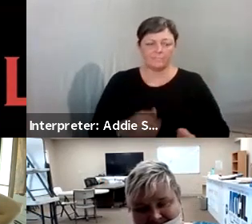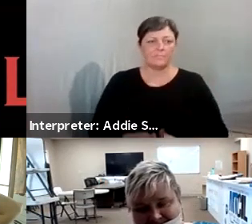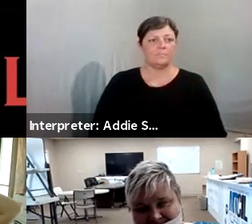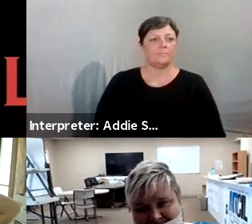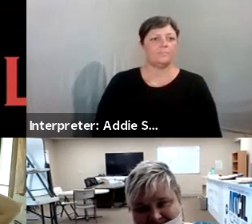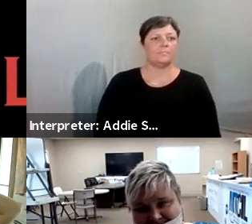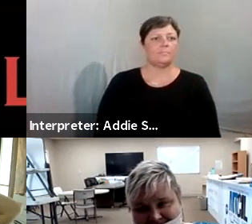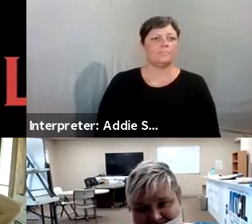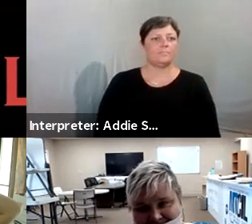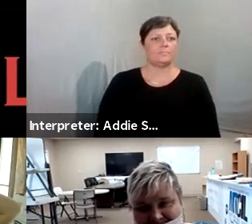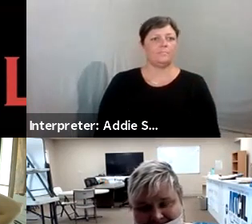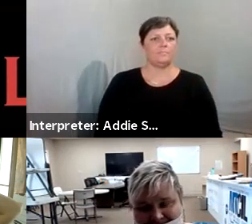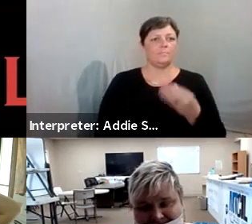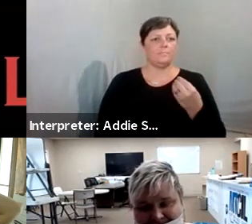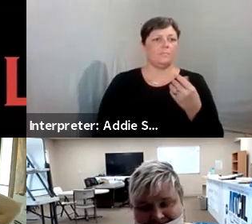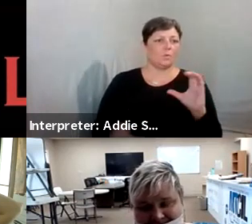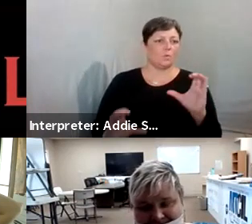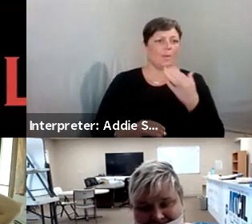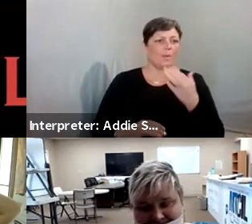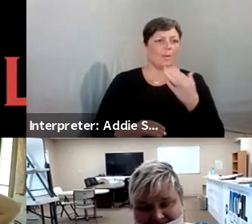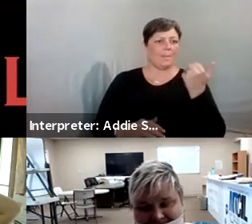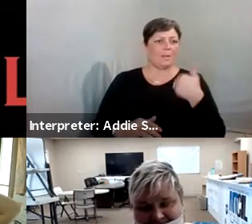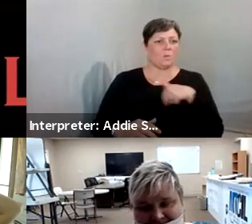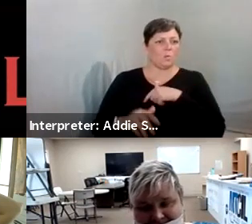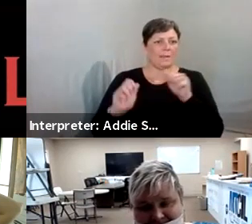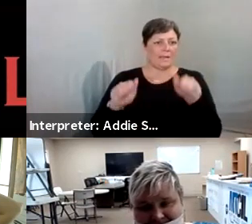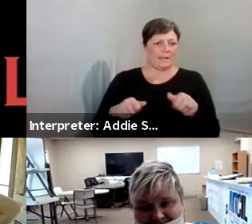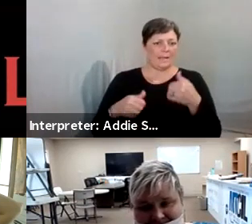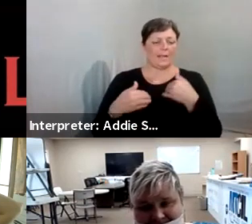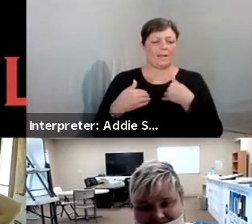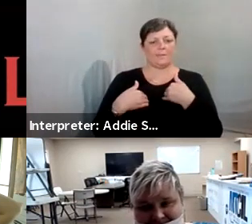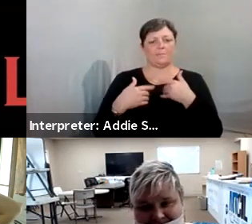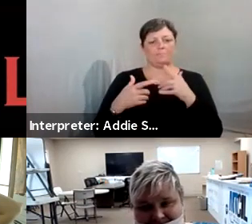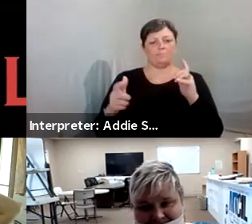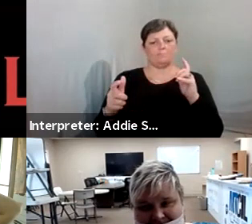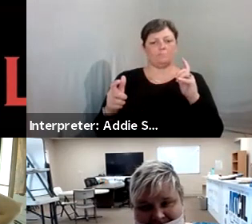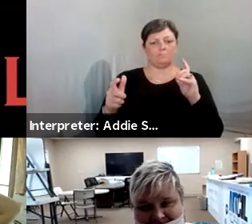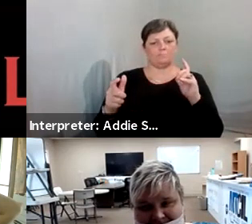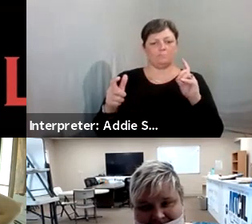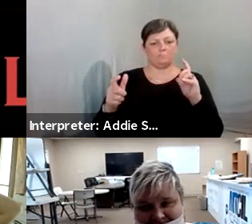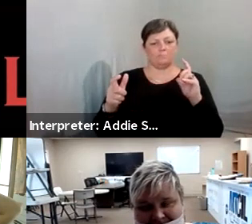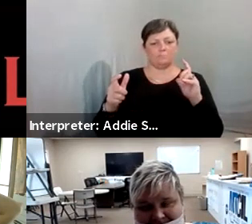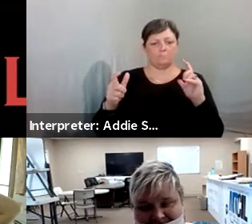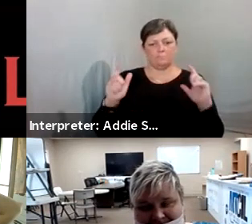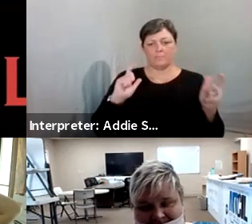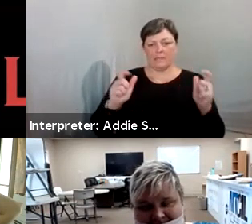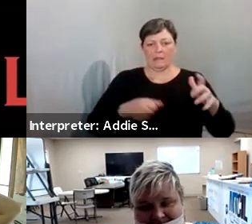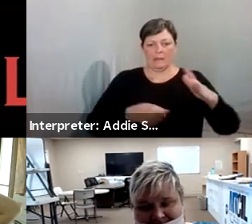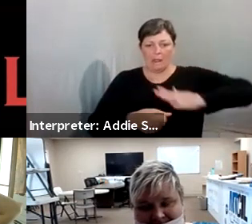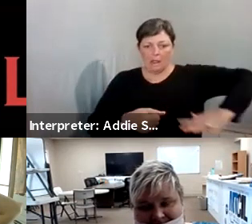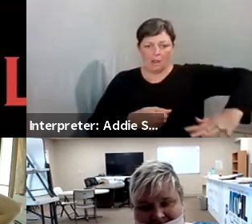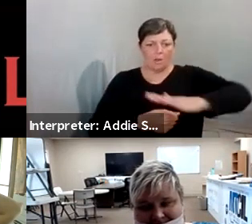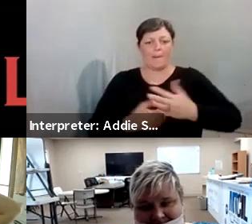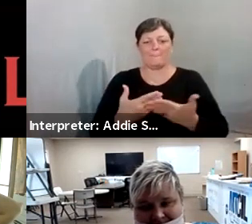and doing the best we can. Again, we have a enormous geographic service area of mostly